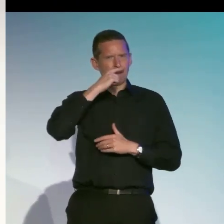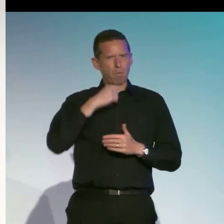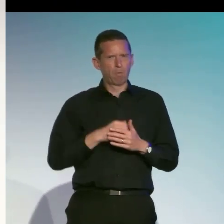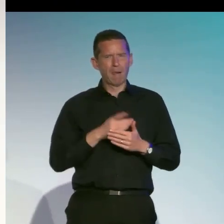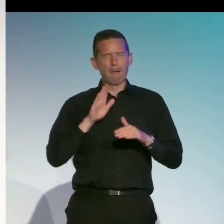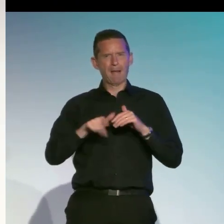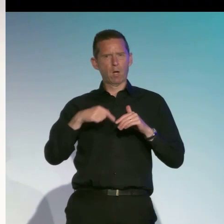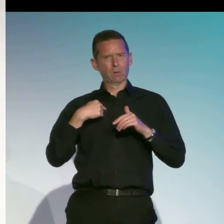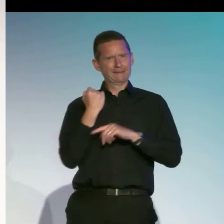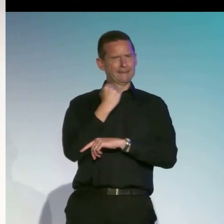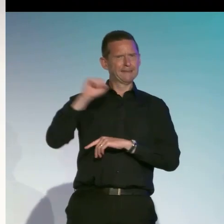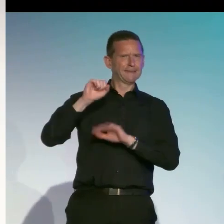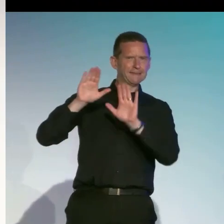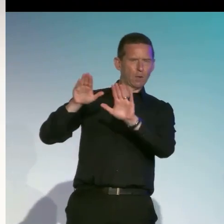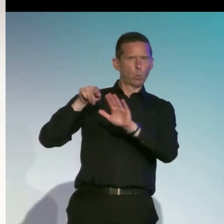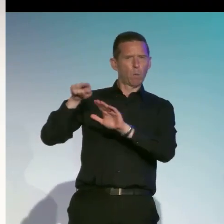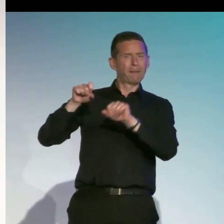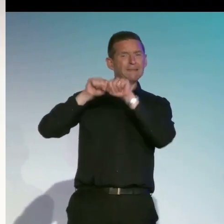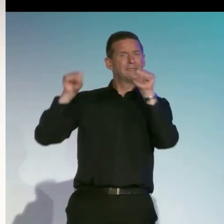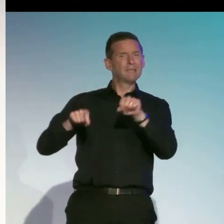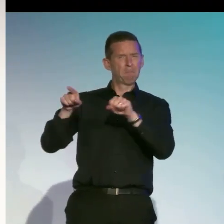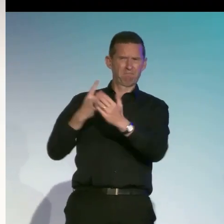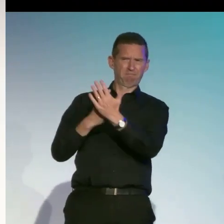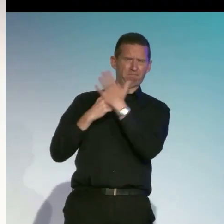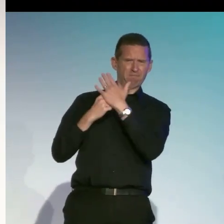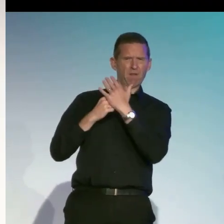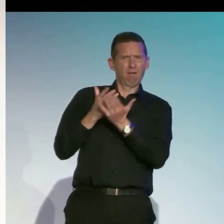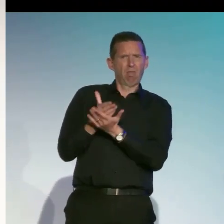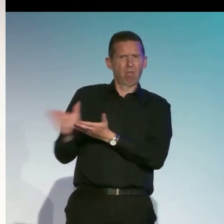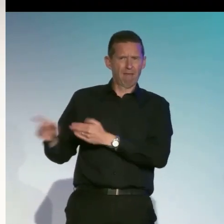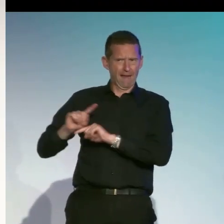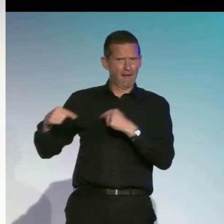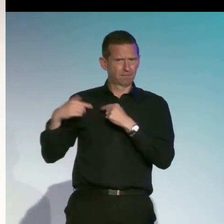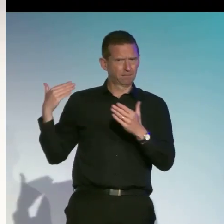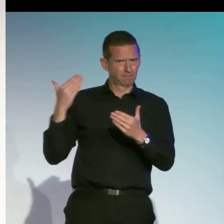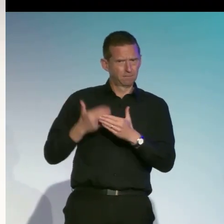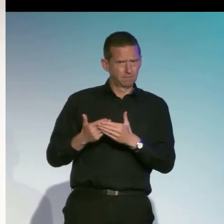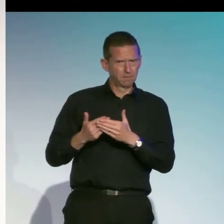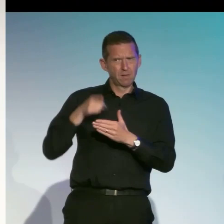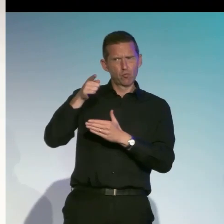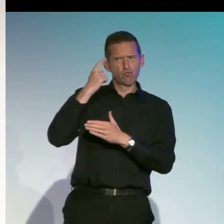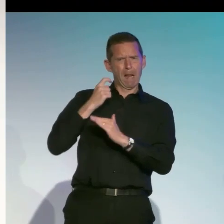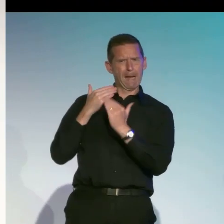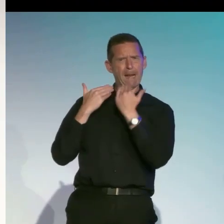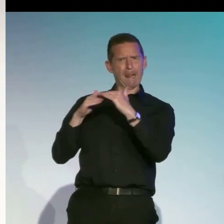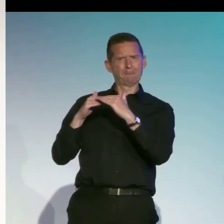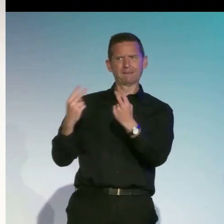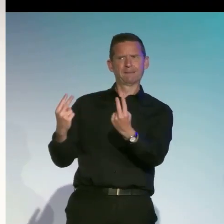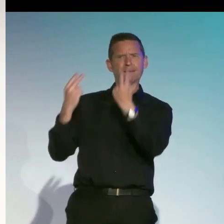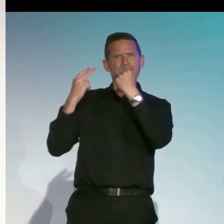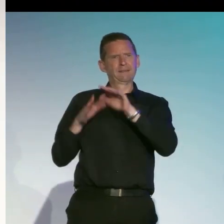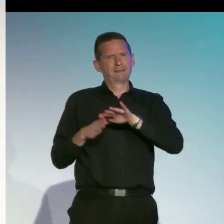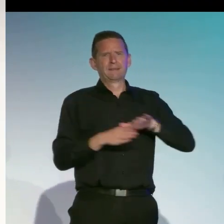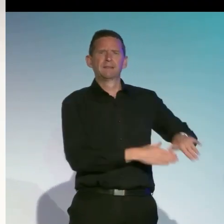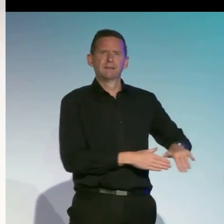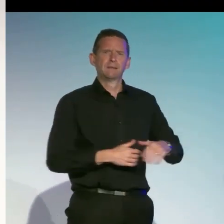the resistance to a system that oppresses us, that marginalizes us, and that wants to limit our visibility. And